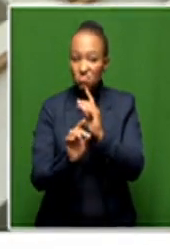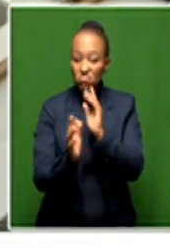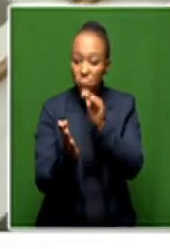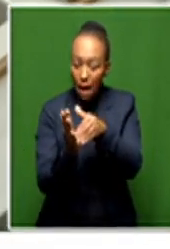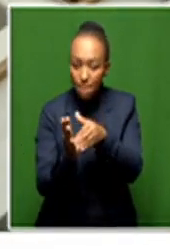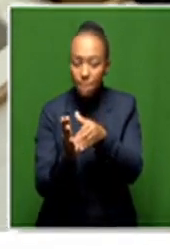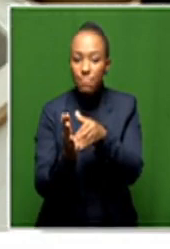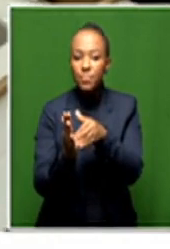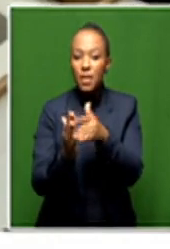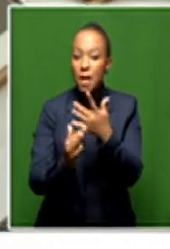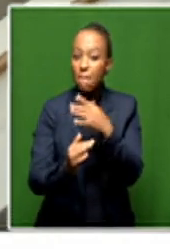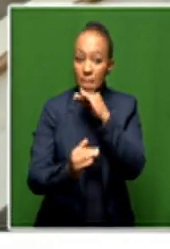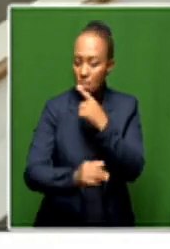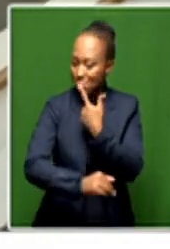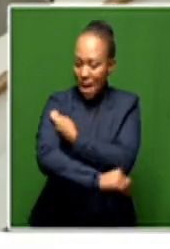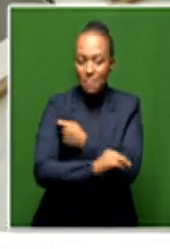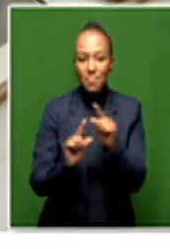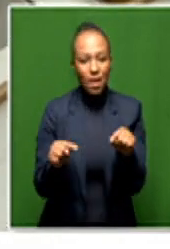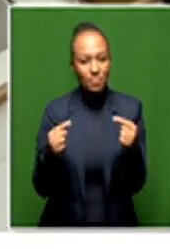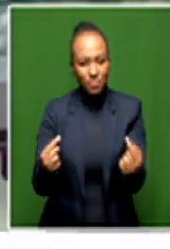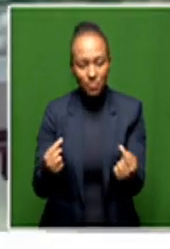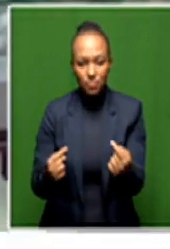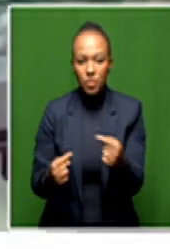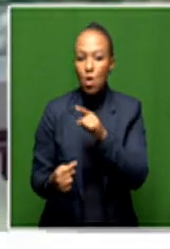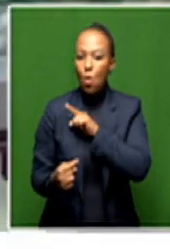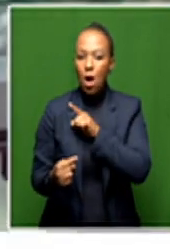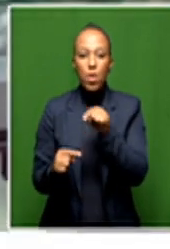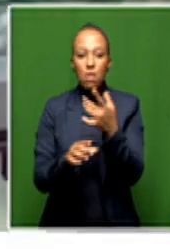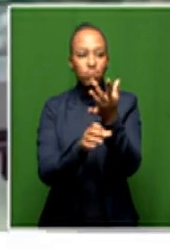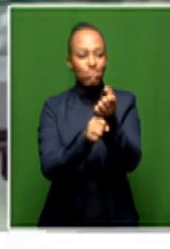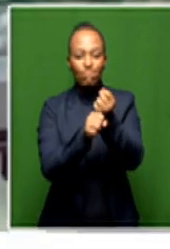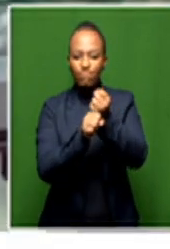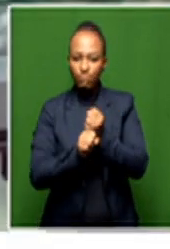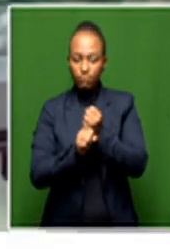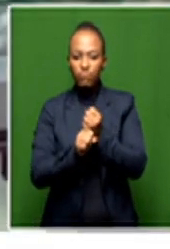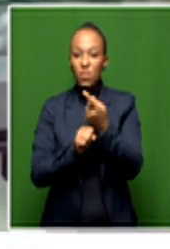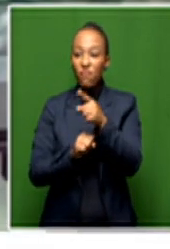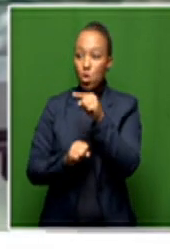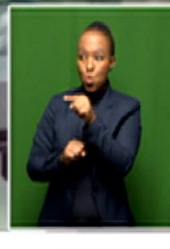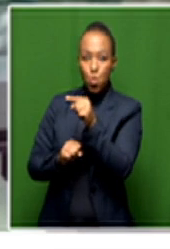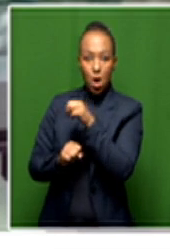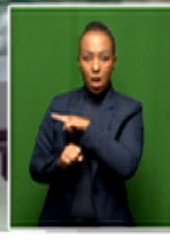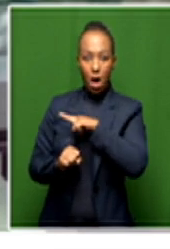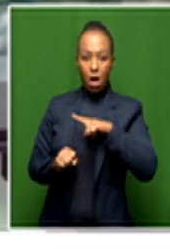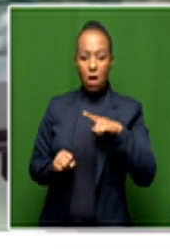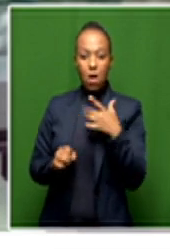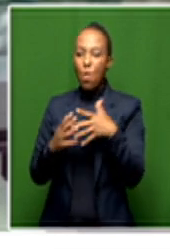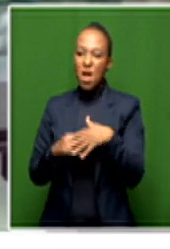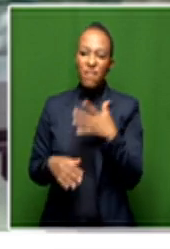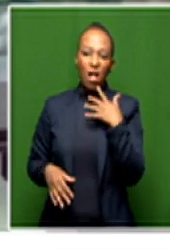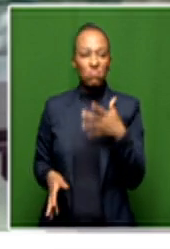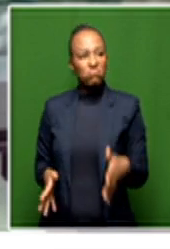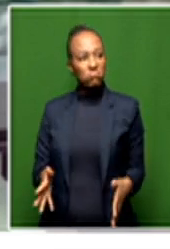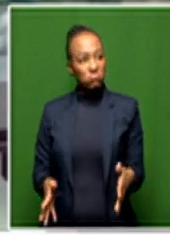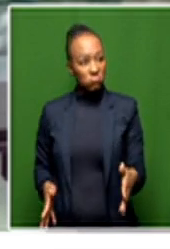you might not get vaccinated. Yeah. Because we cannot keep the vaccine for you, so for whenever you decide you're